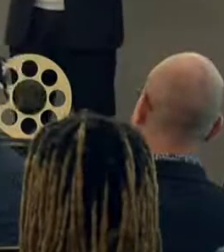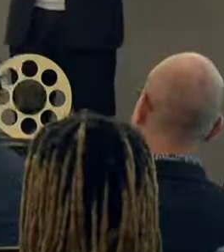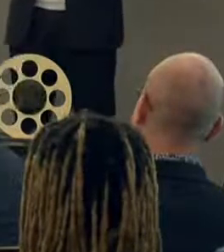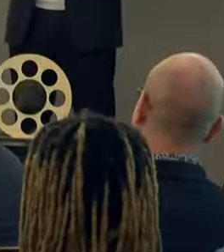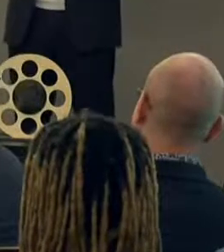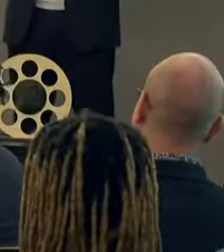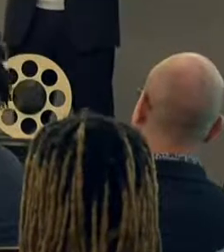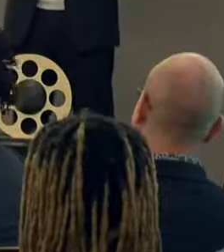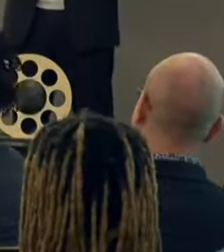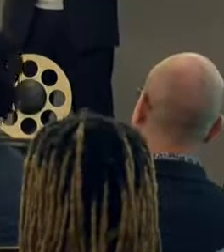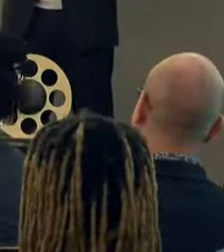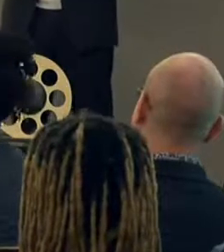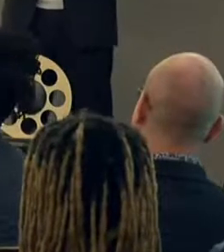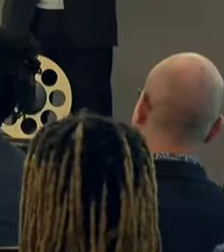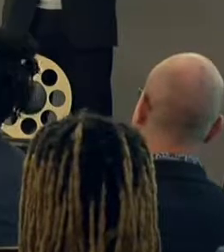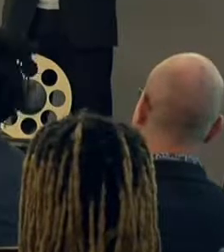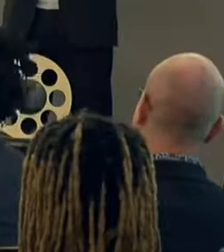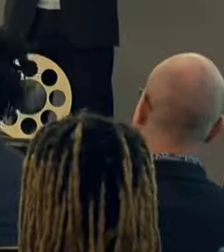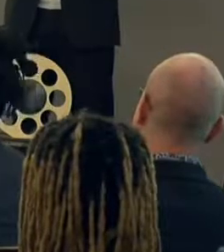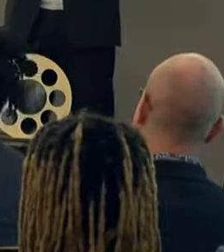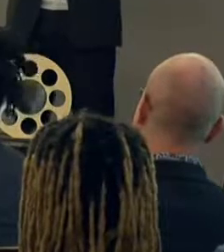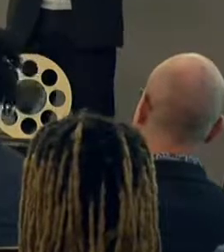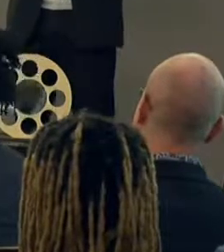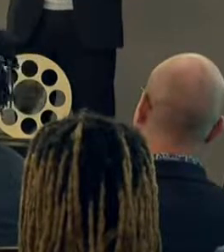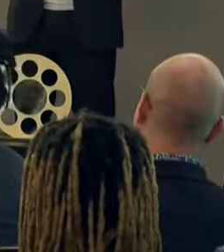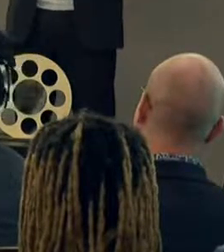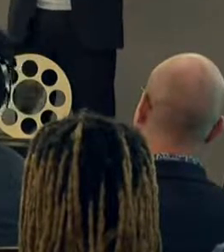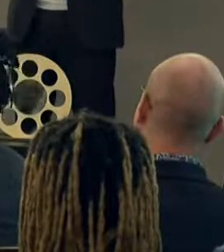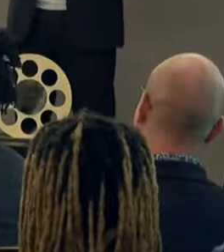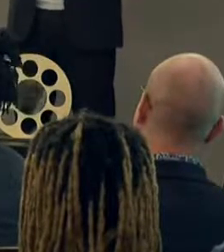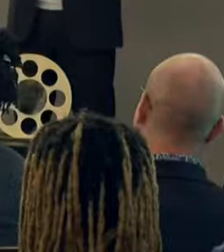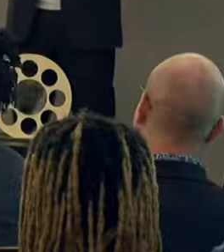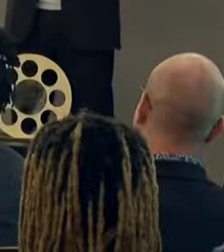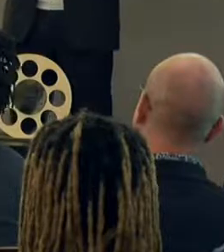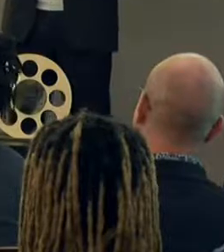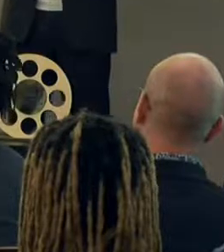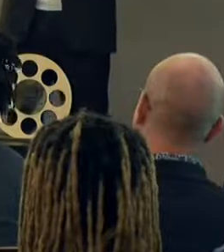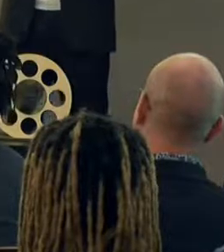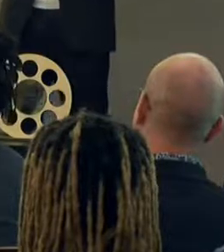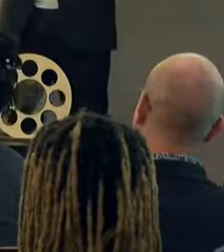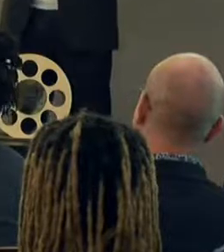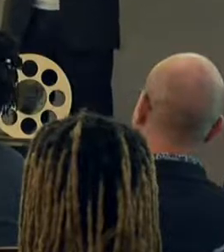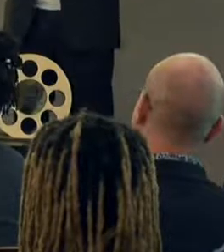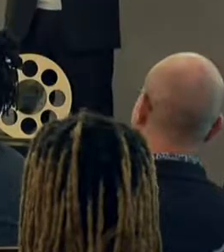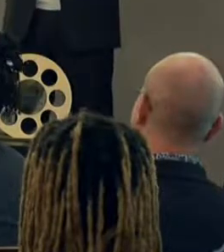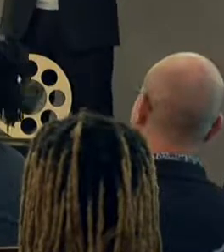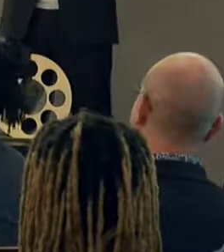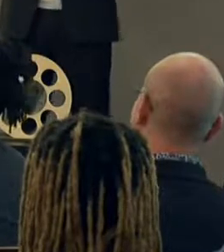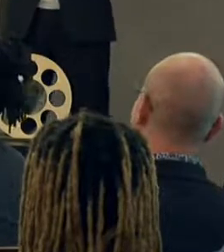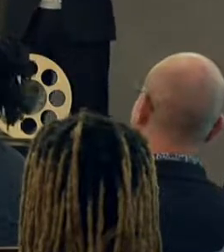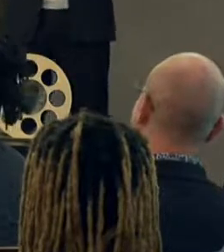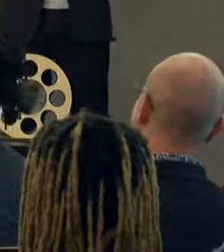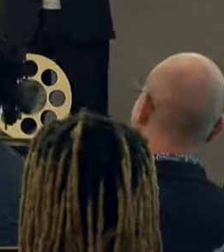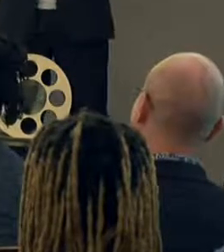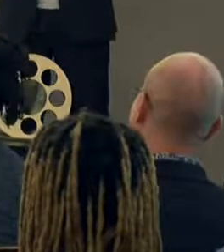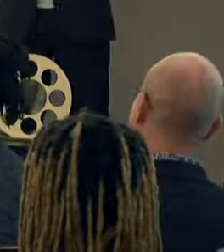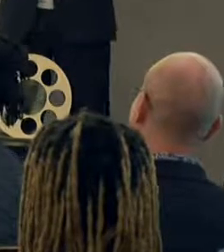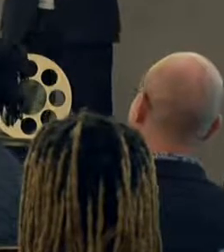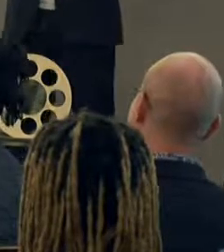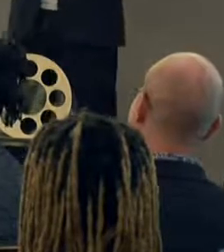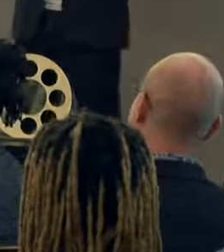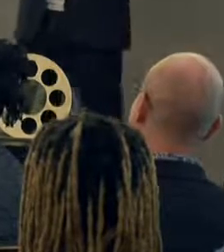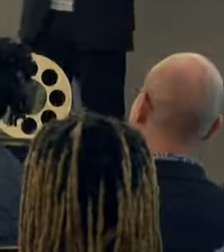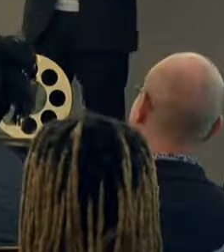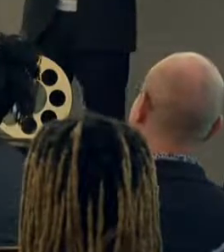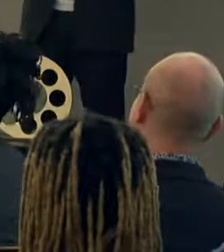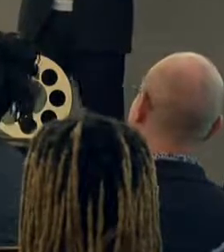word. It's very easy to understand the purpose of the channel. Yeah. Yeah. The name is very explicit. You get lost in translation.